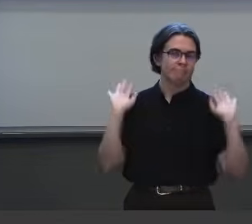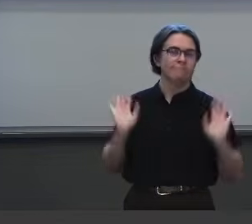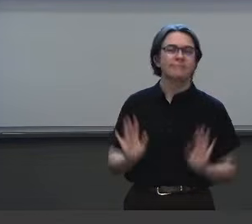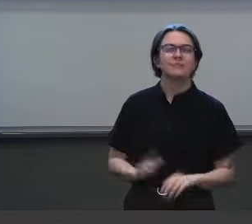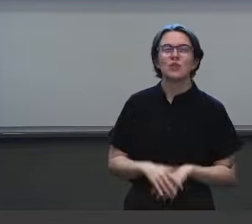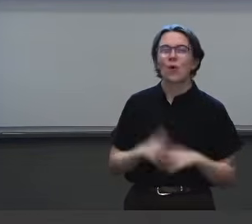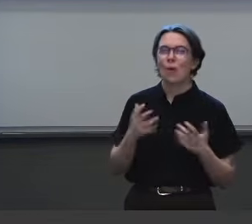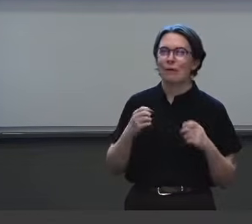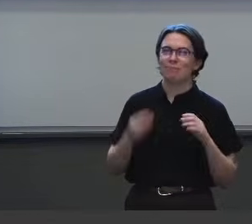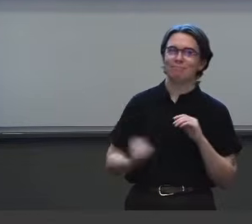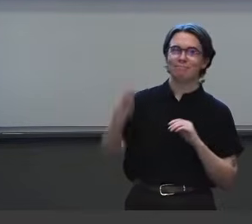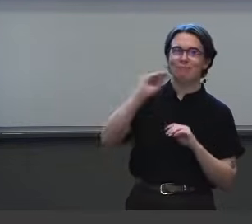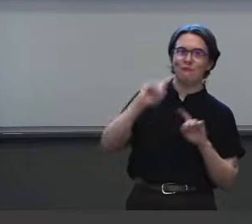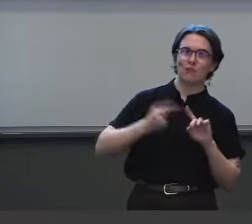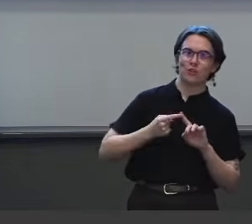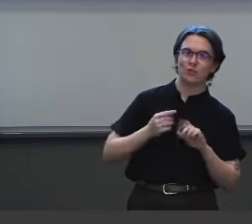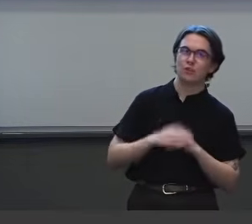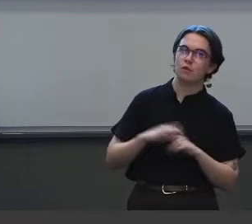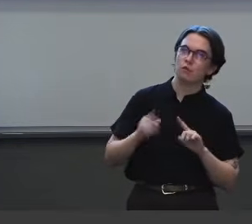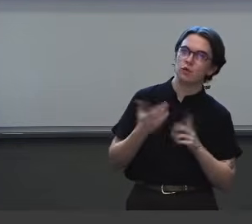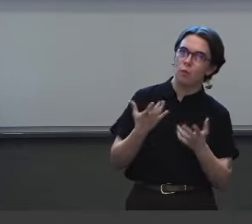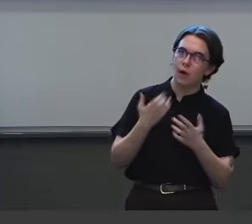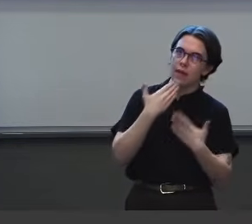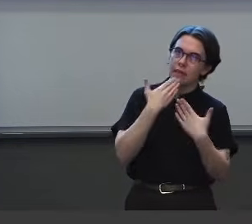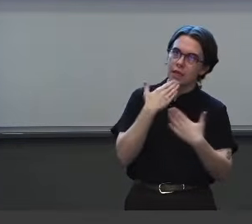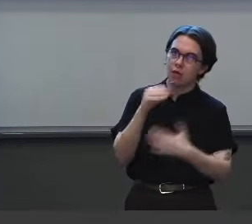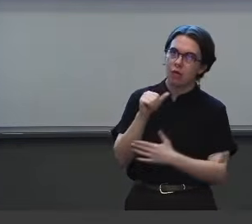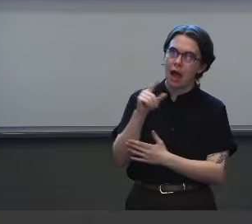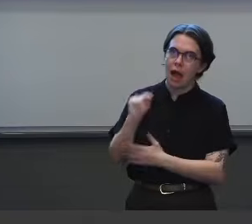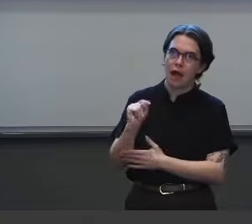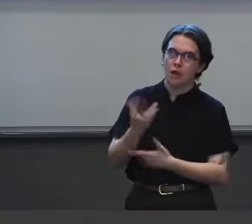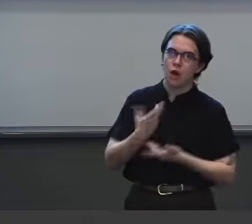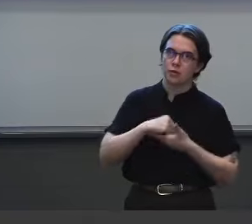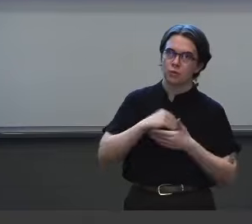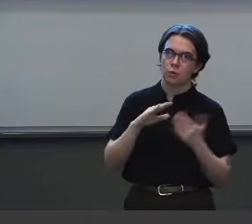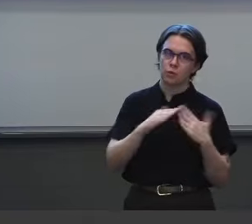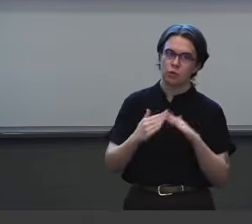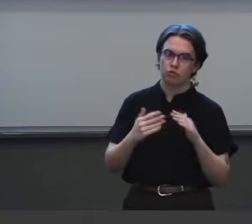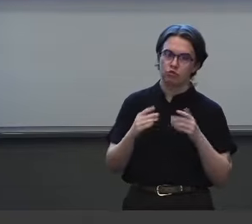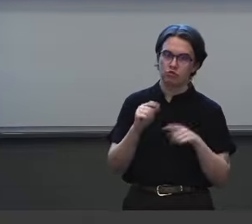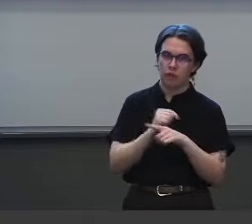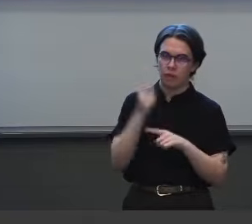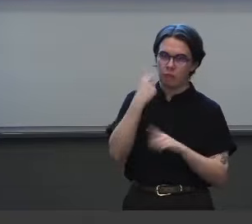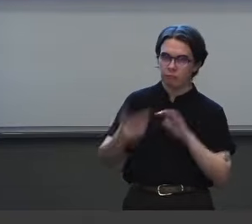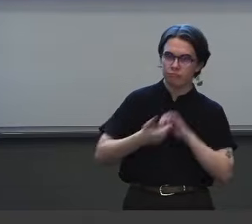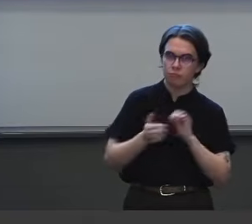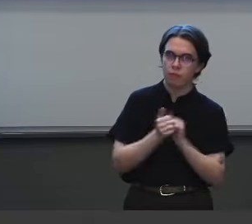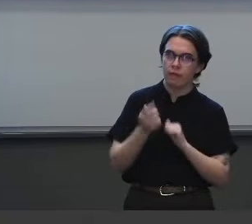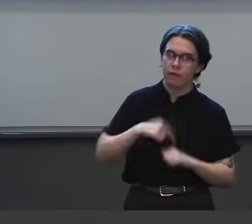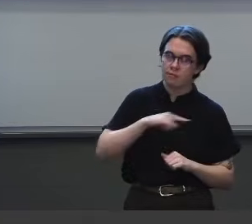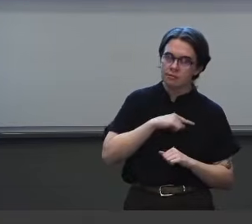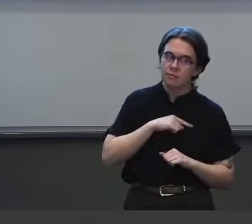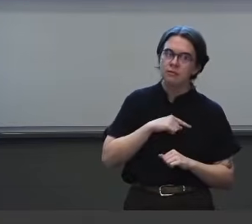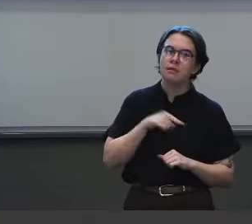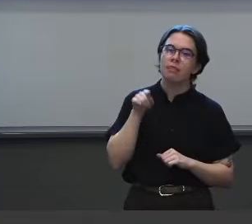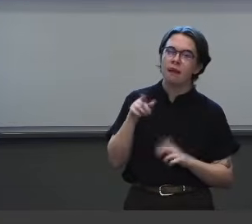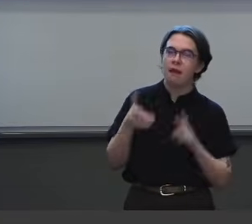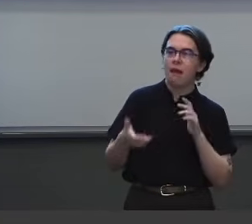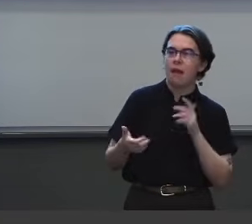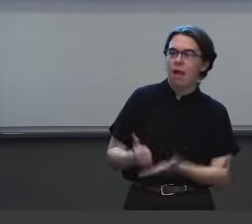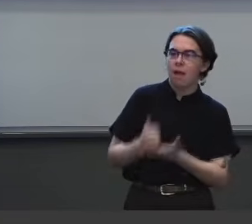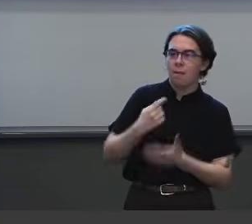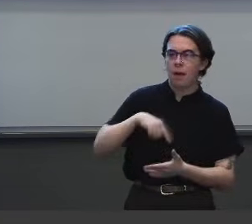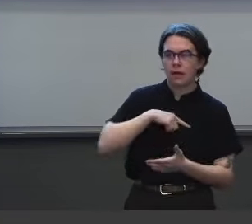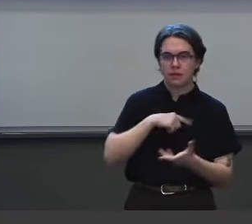want to start by thanking ACT Autism Community Training for their partnership. They are helping us engage with stakeholders